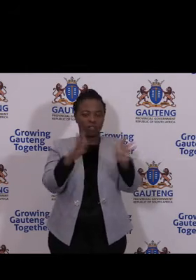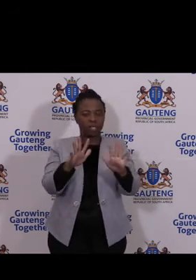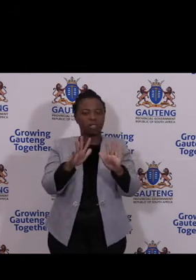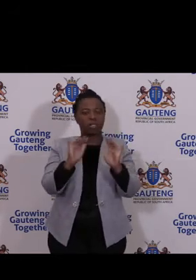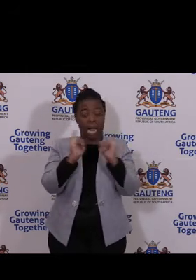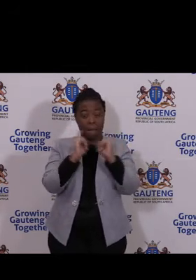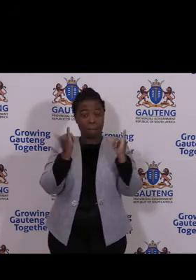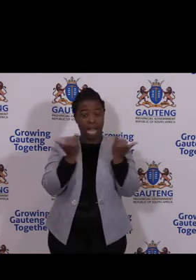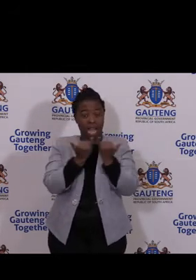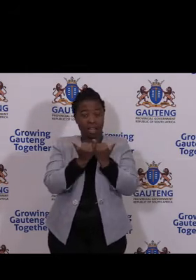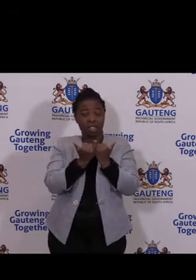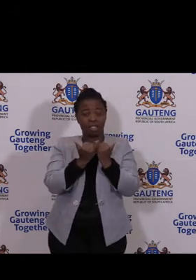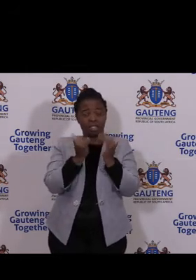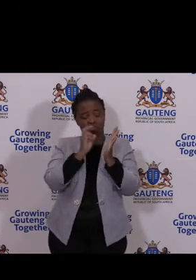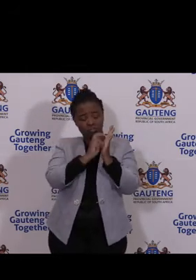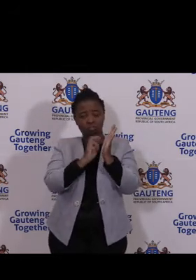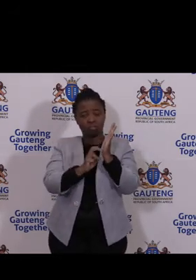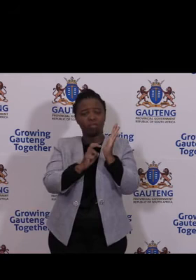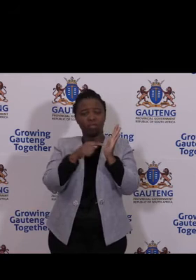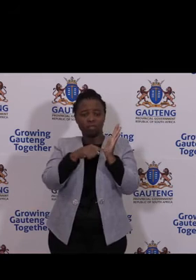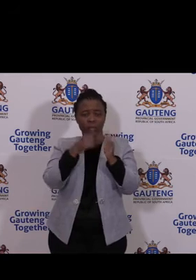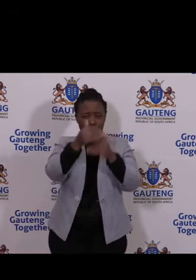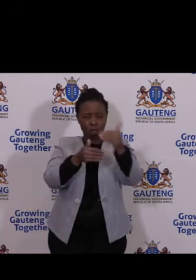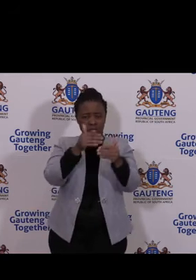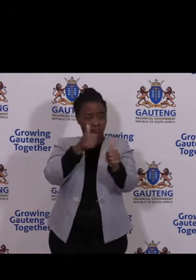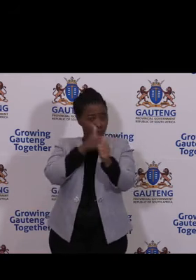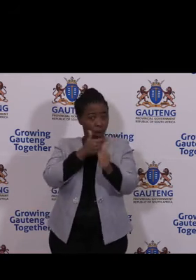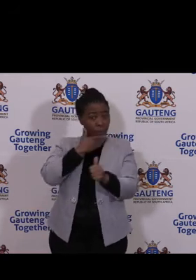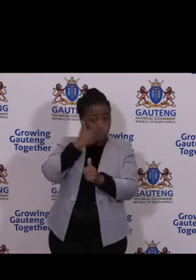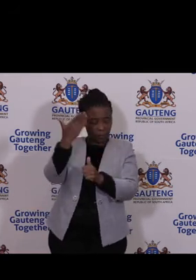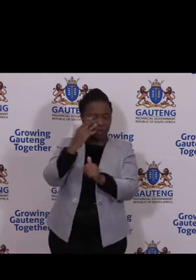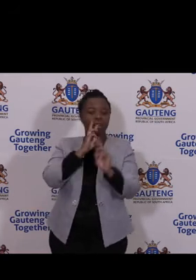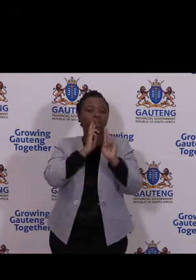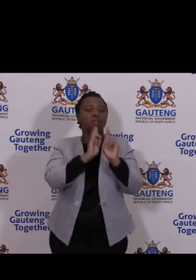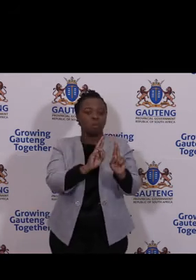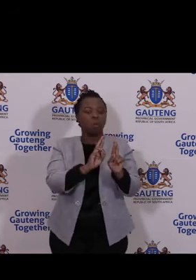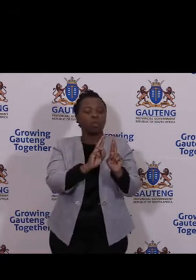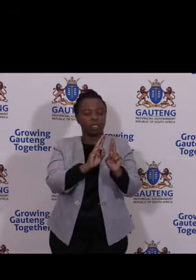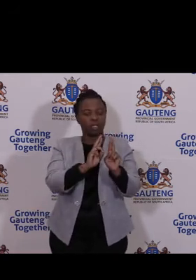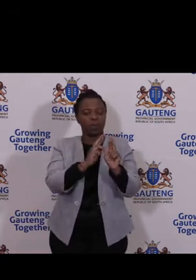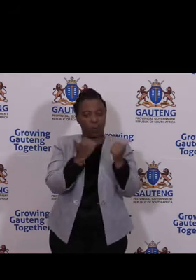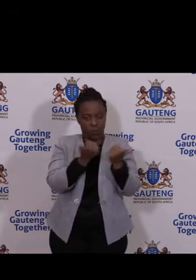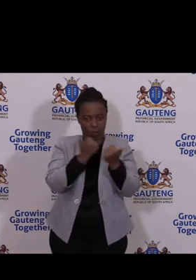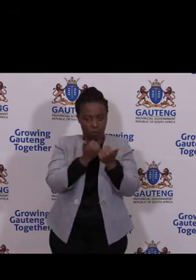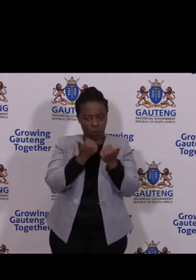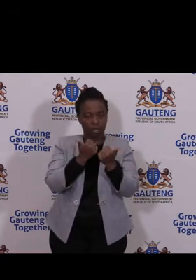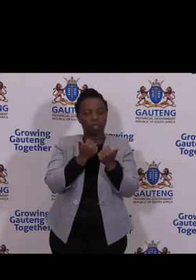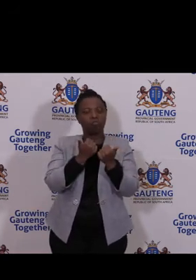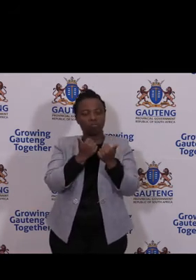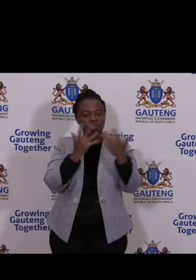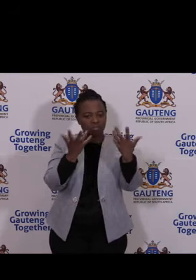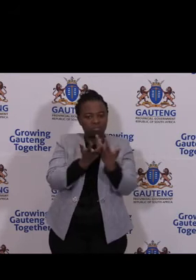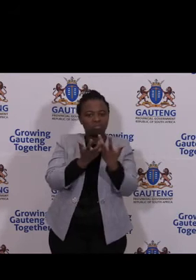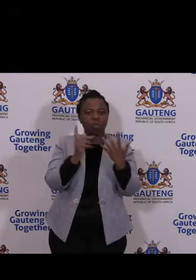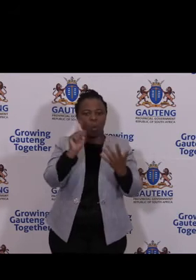necessary protocol and processes in relation to hygiene,